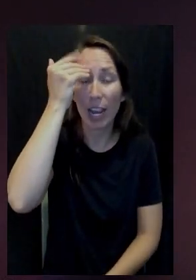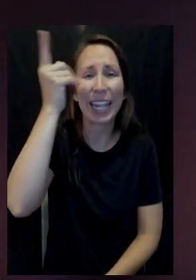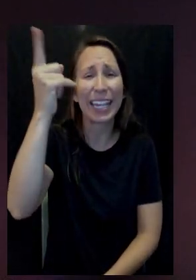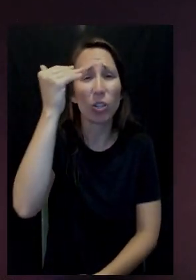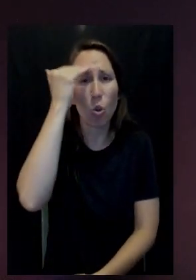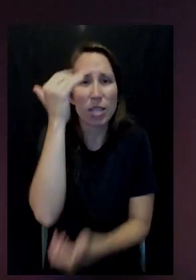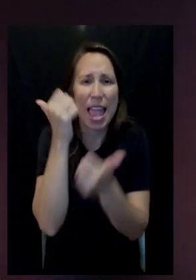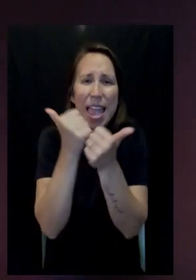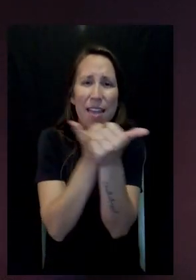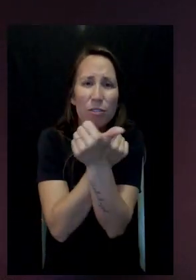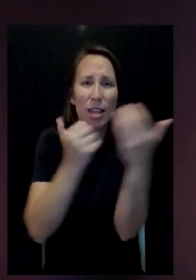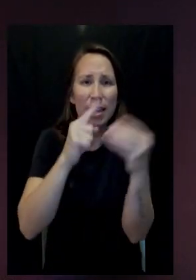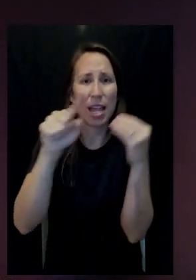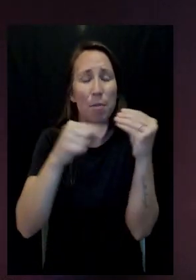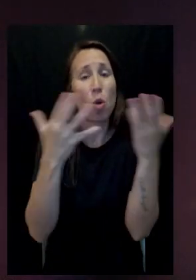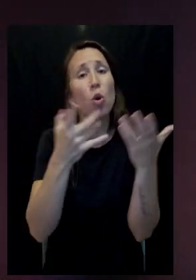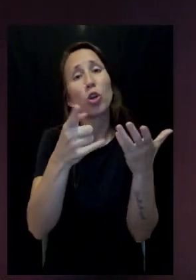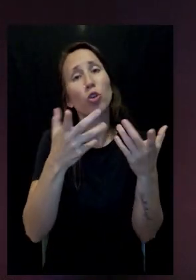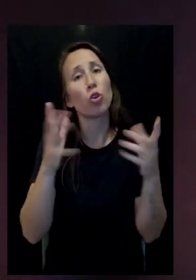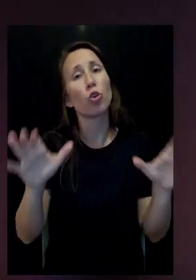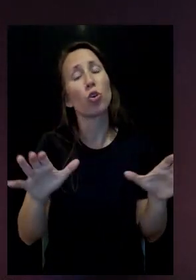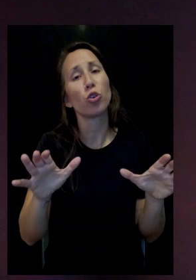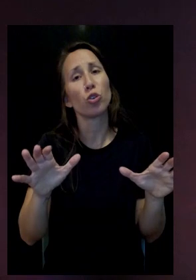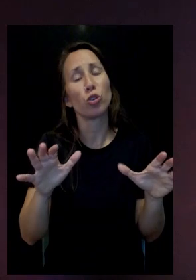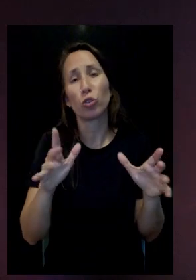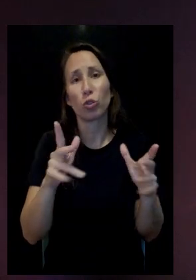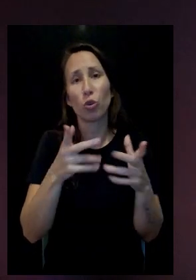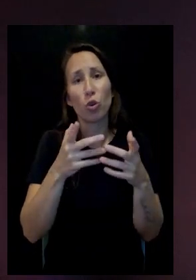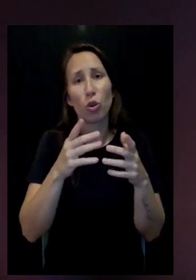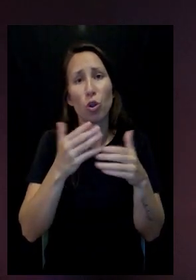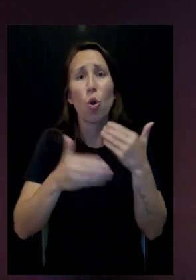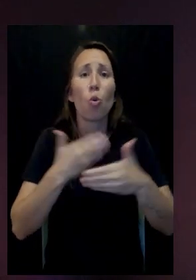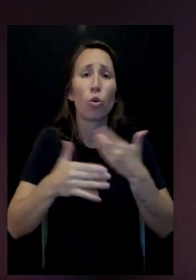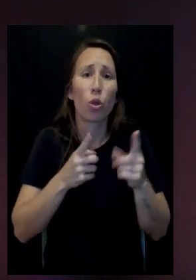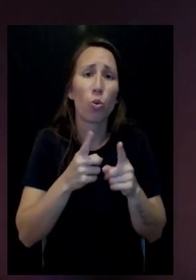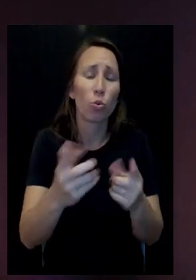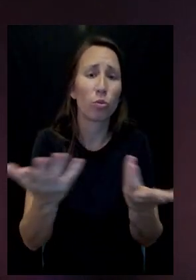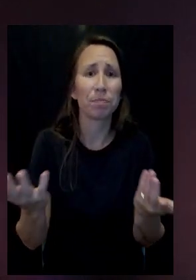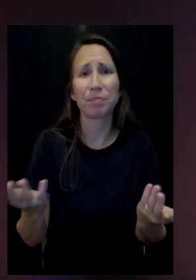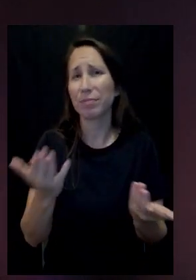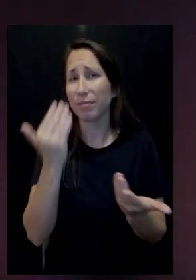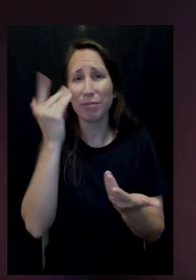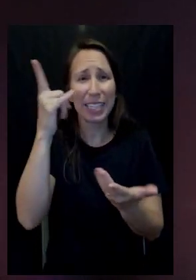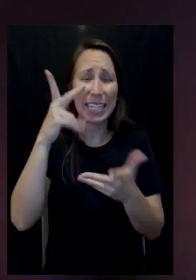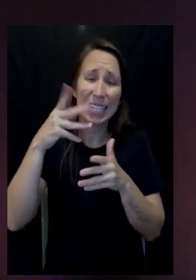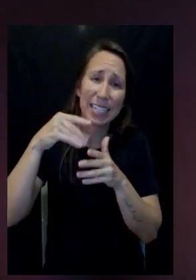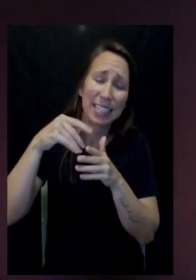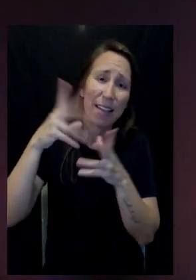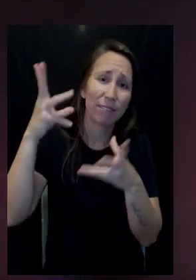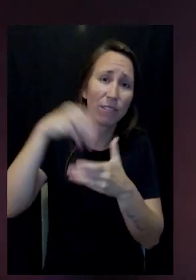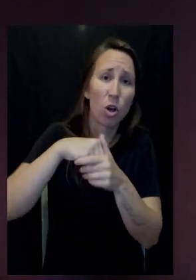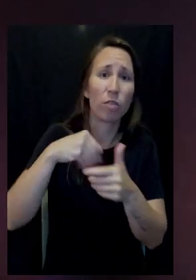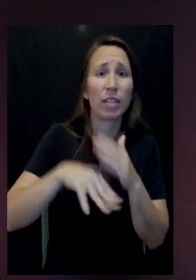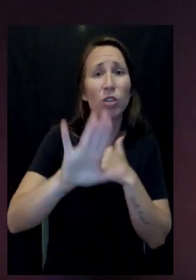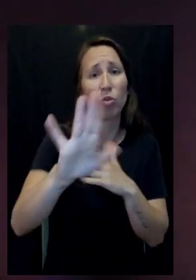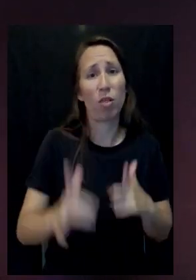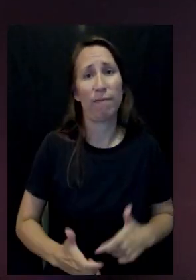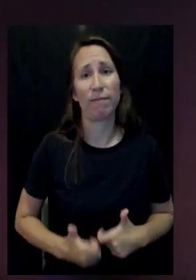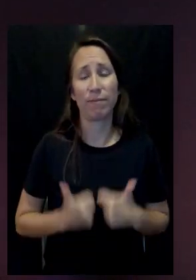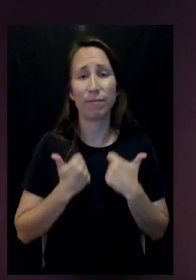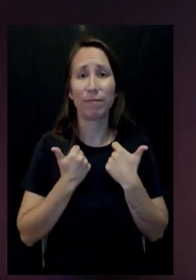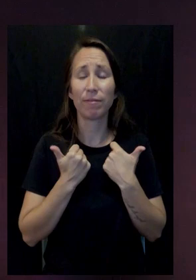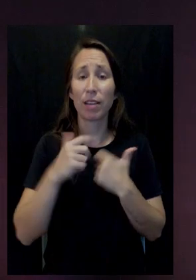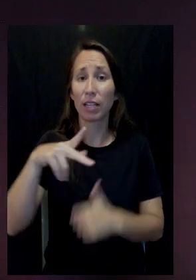only aware, he knows everything about what you're going through. He is intimately involved in the fabric of your